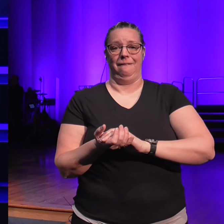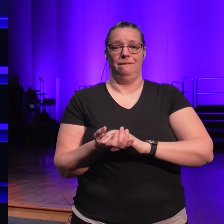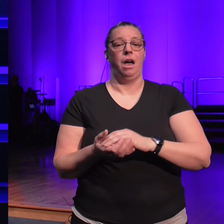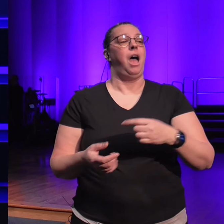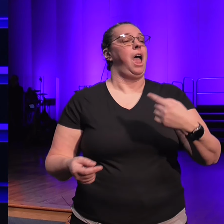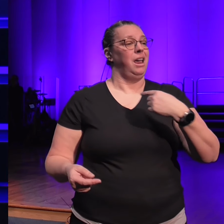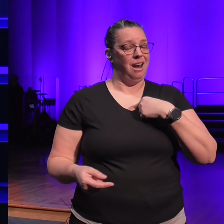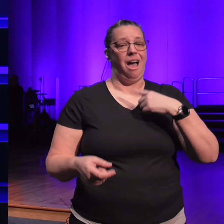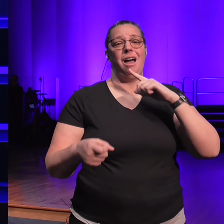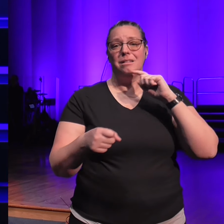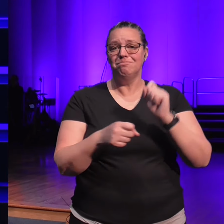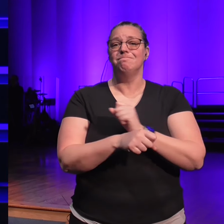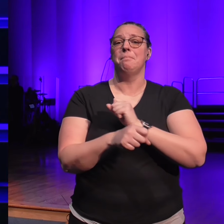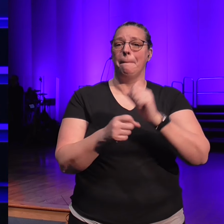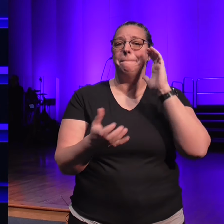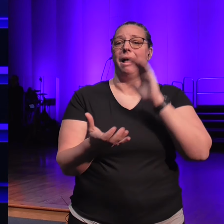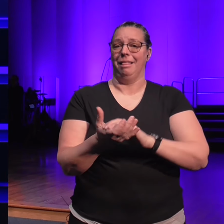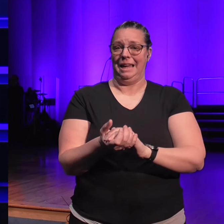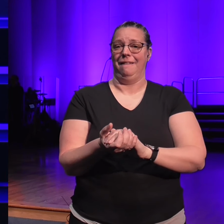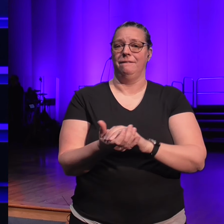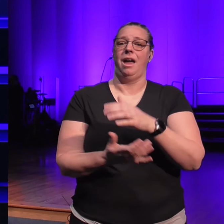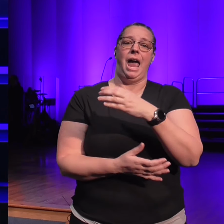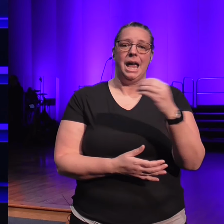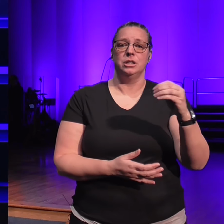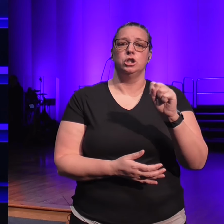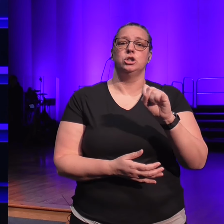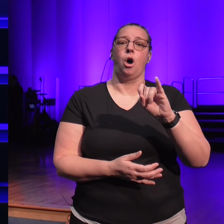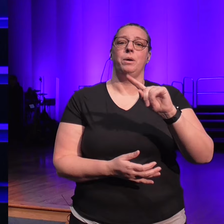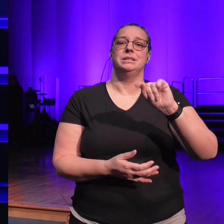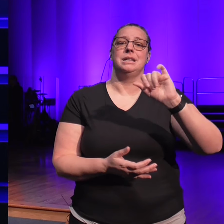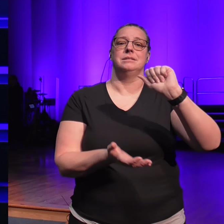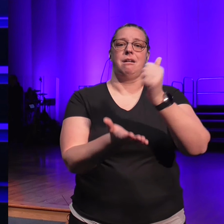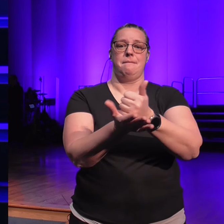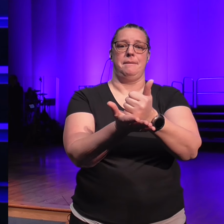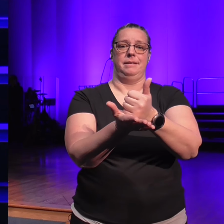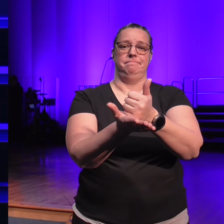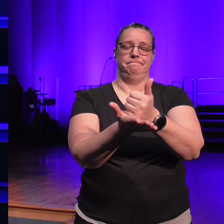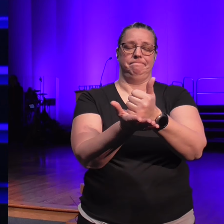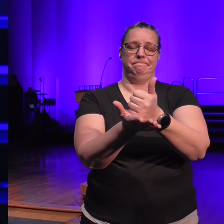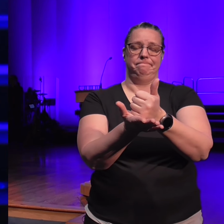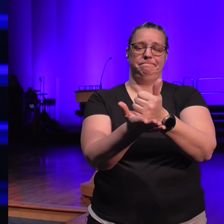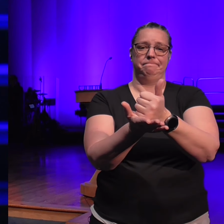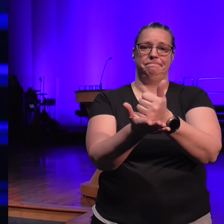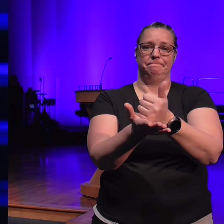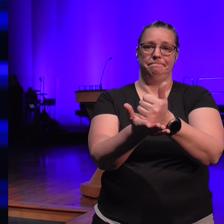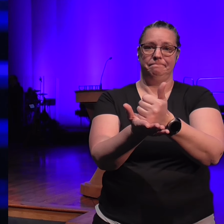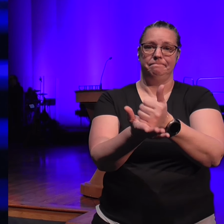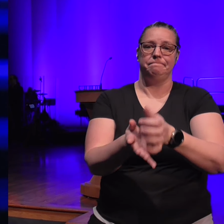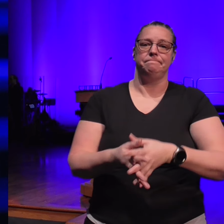believe. And so it is. Amen.